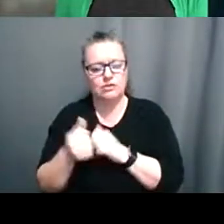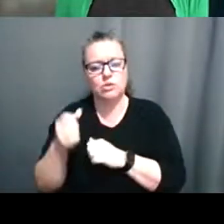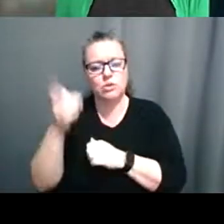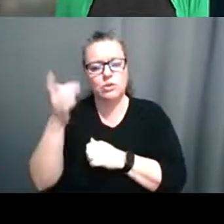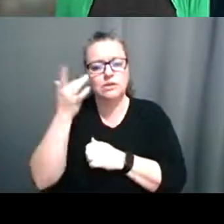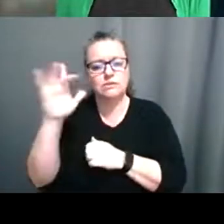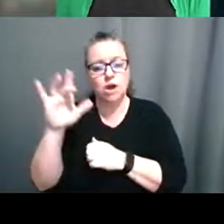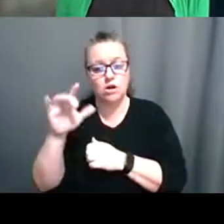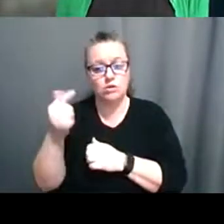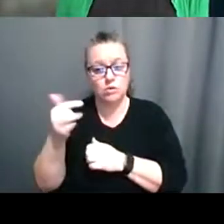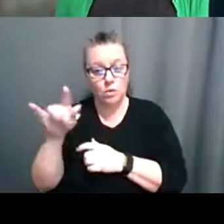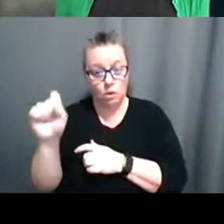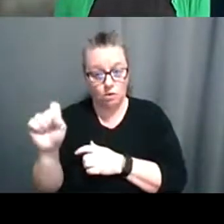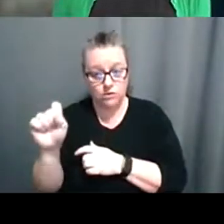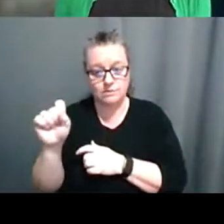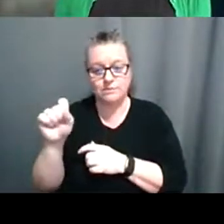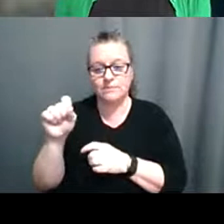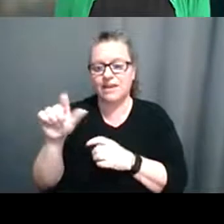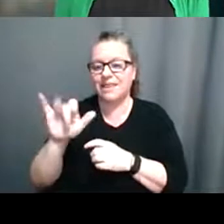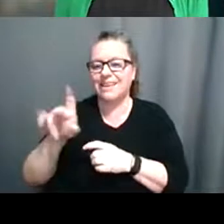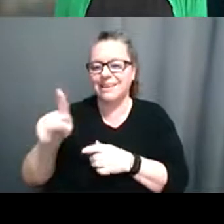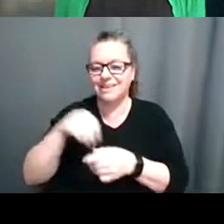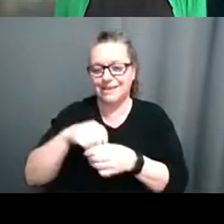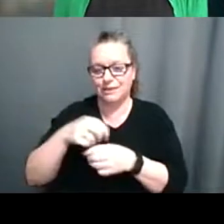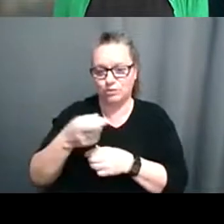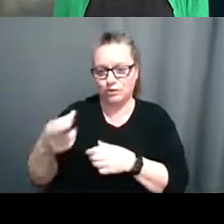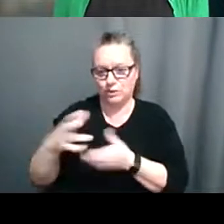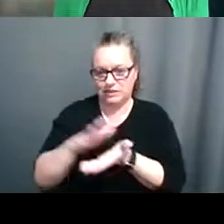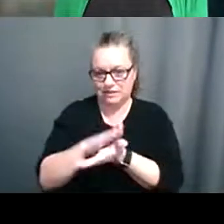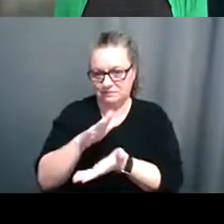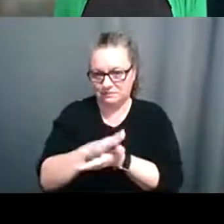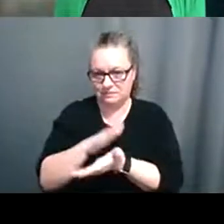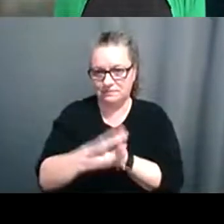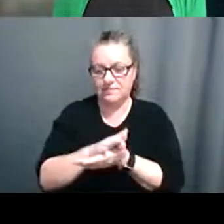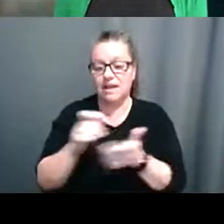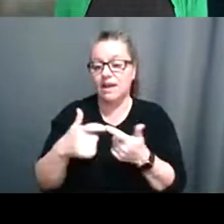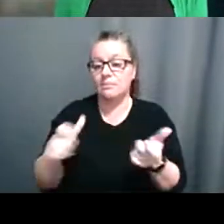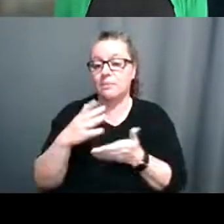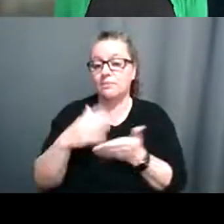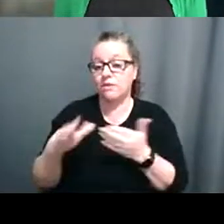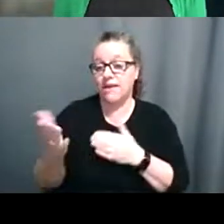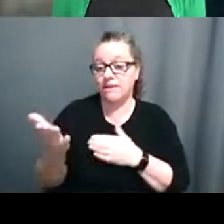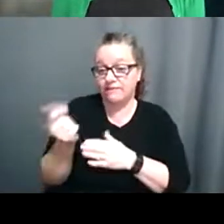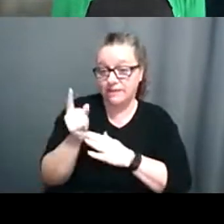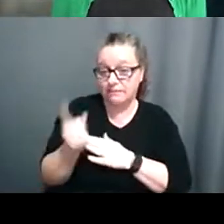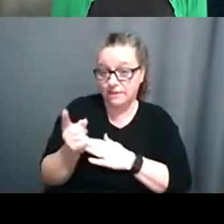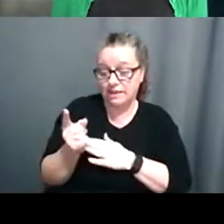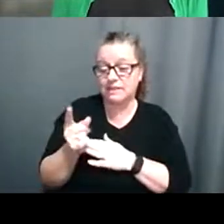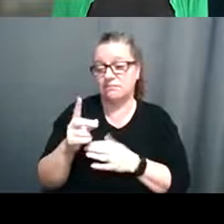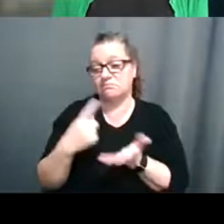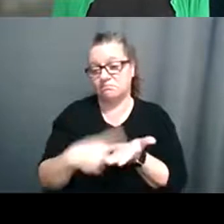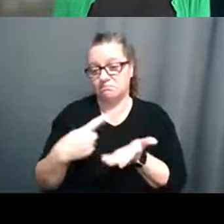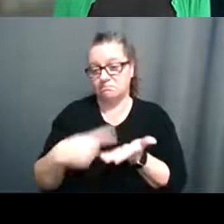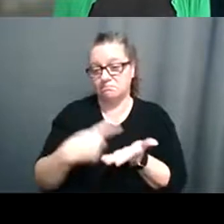link to this is in the resources handout. A significant portion of that 15 minutes is spent talking